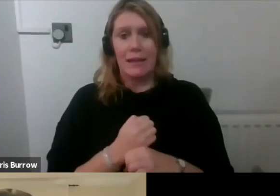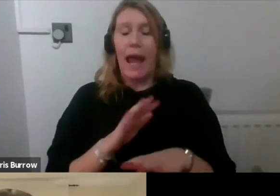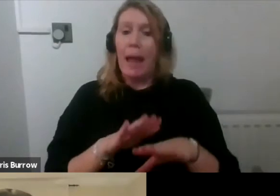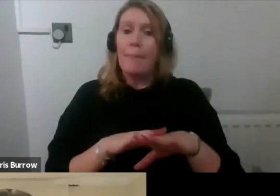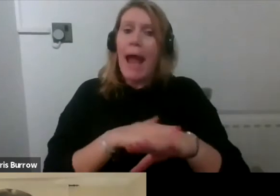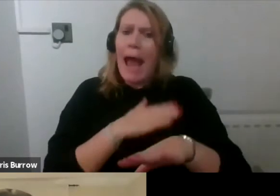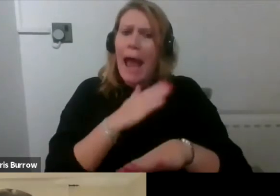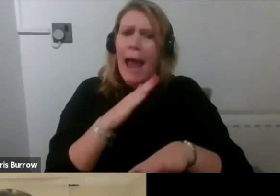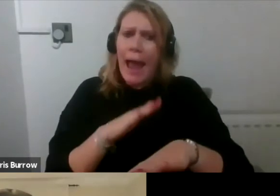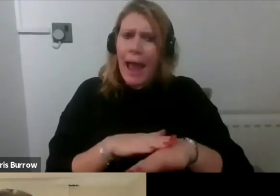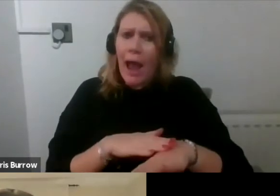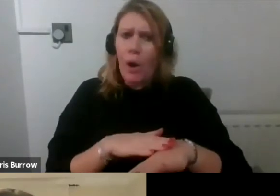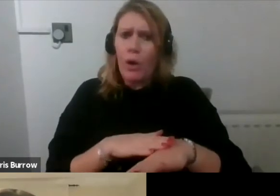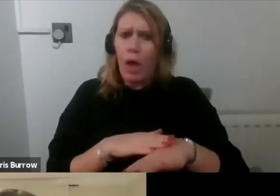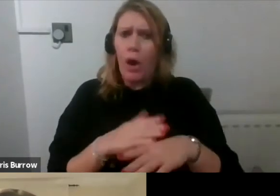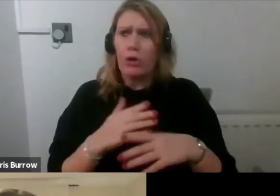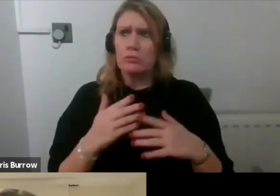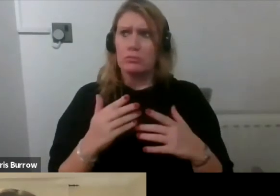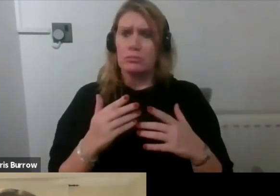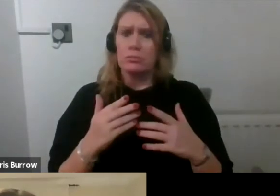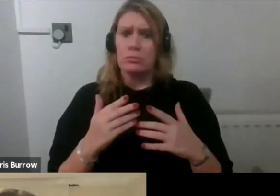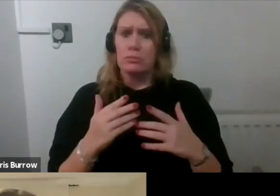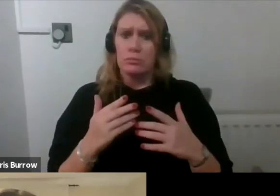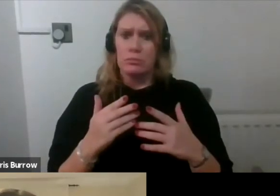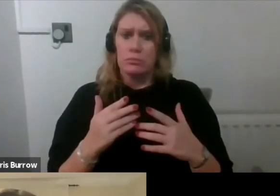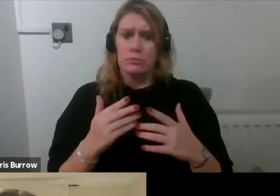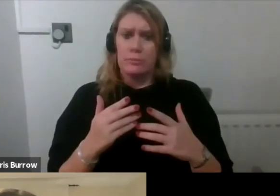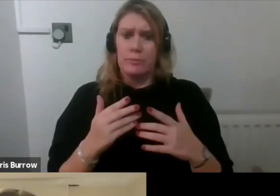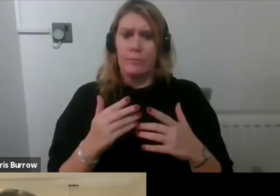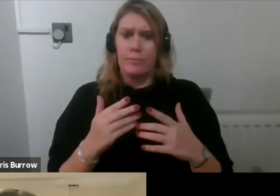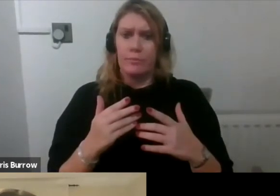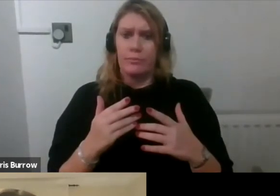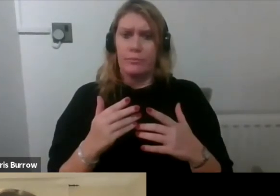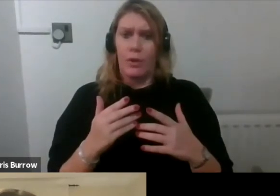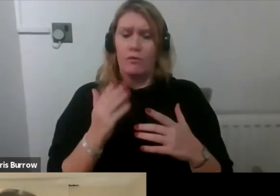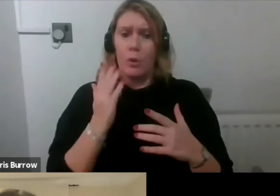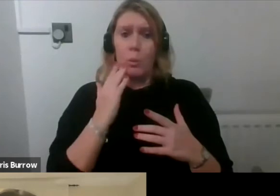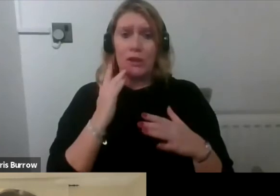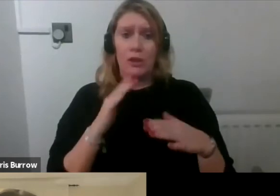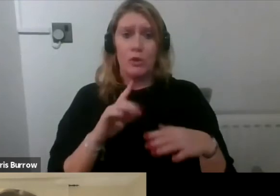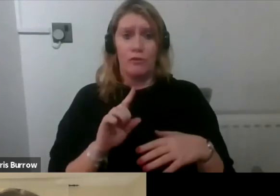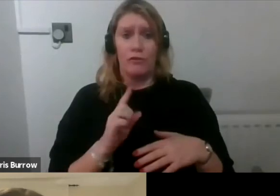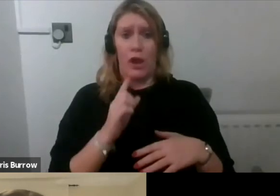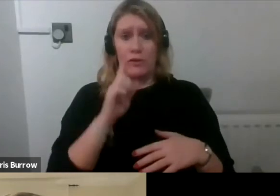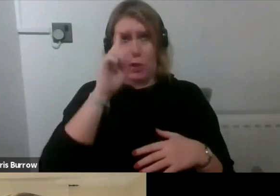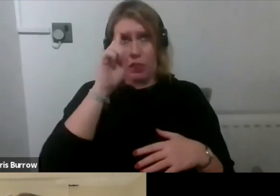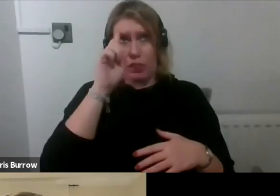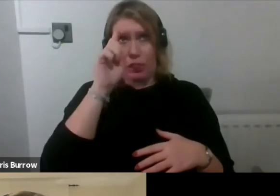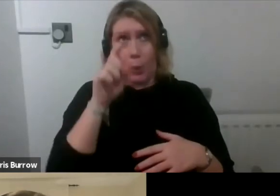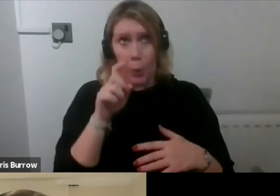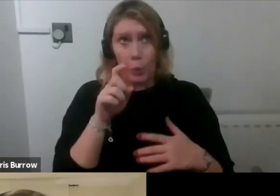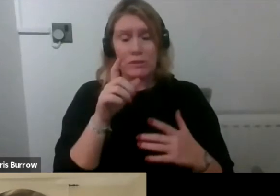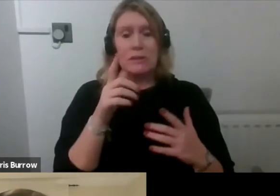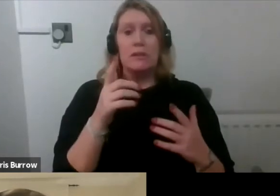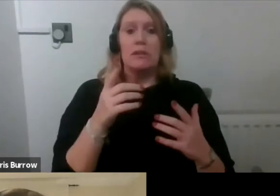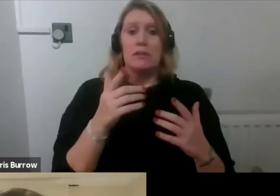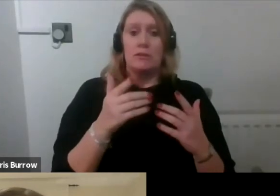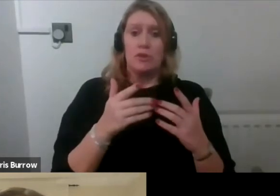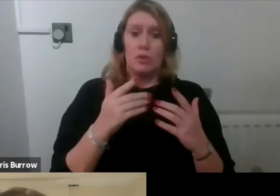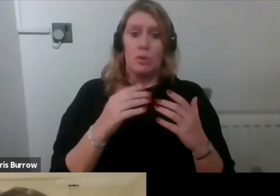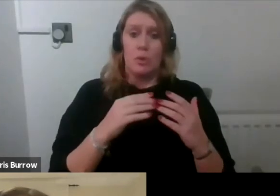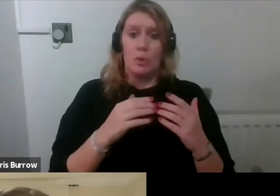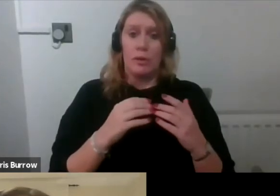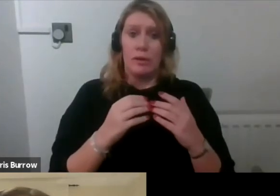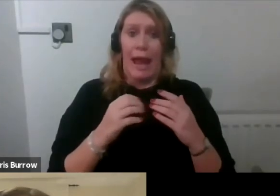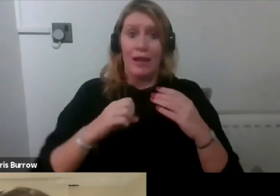I mean, can you tell us a bit more about the sort of length from when you first thought of it to the development and so on? Yeah. Well,